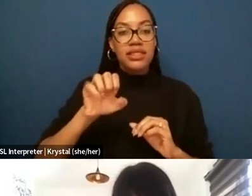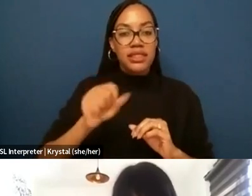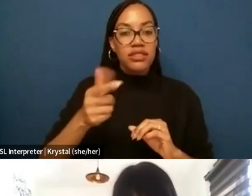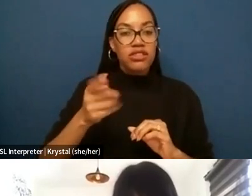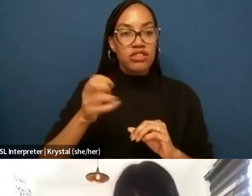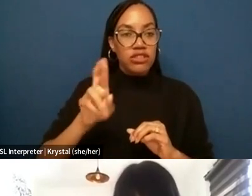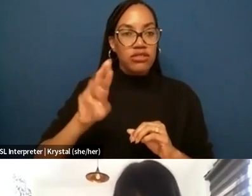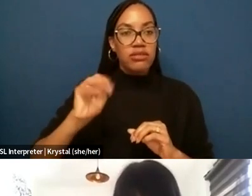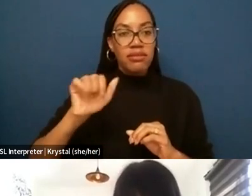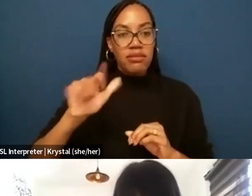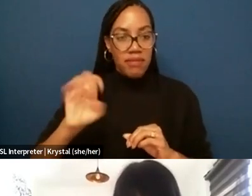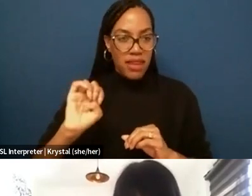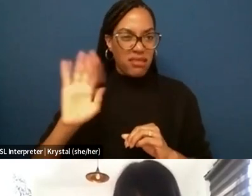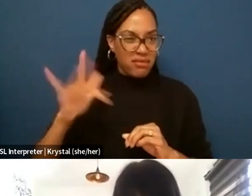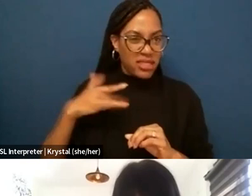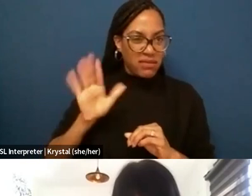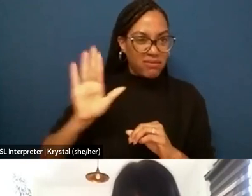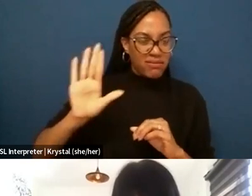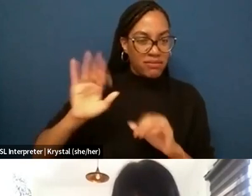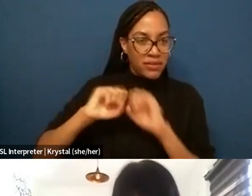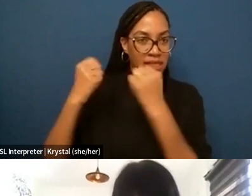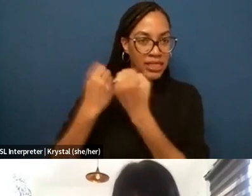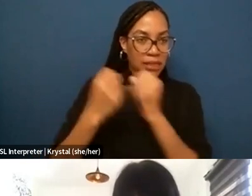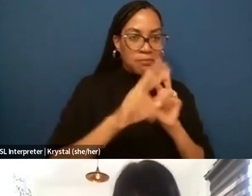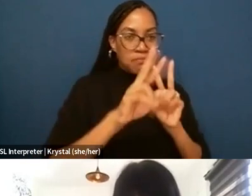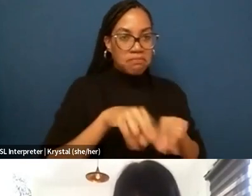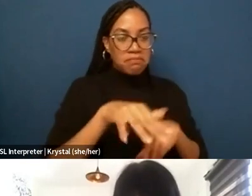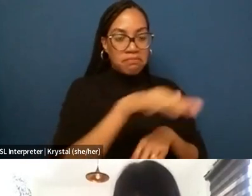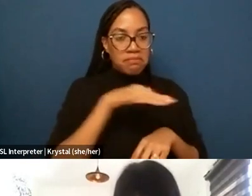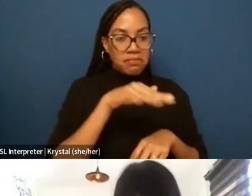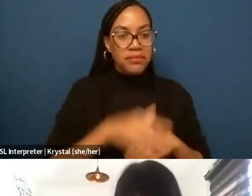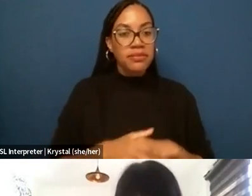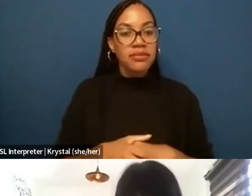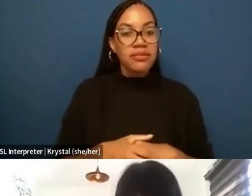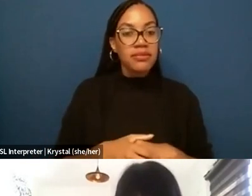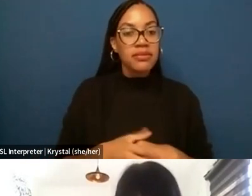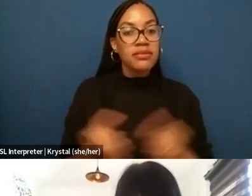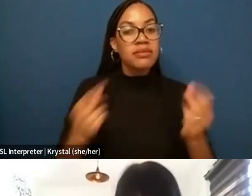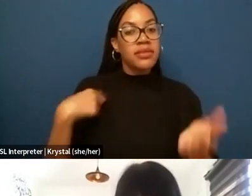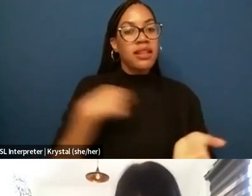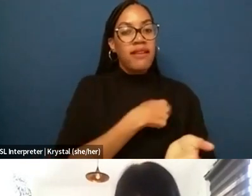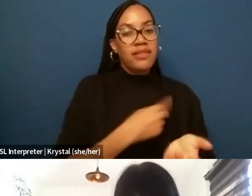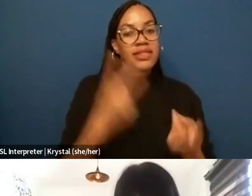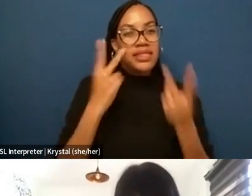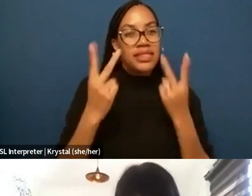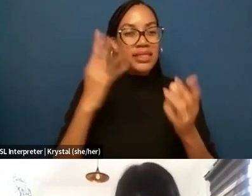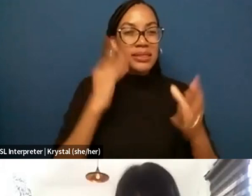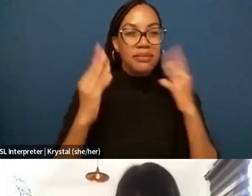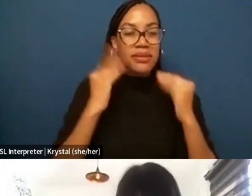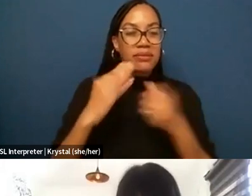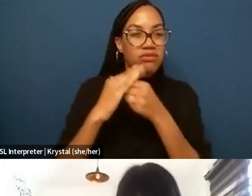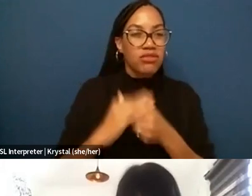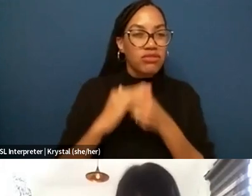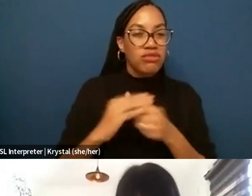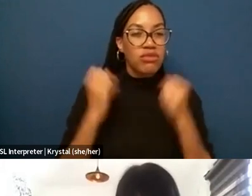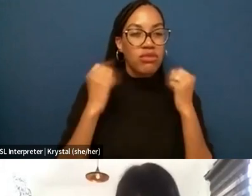for many of us, we experience daily pressures to emulate this norm, which is a form of mental health oppression, where we are